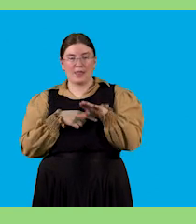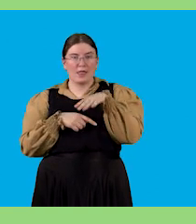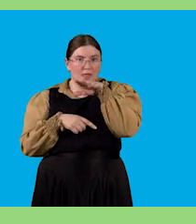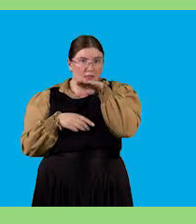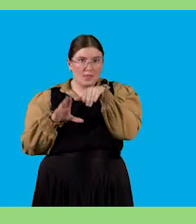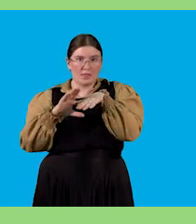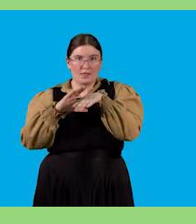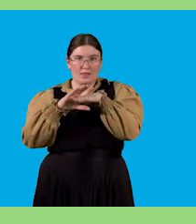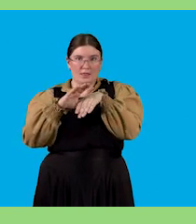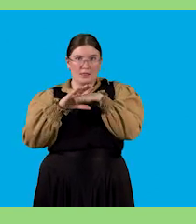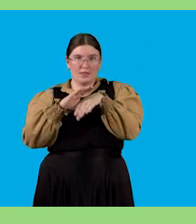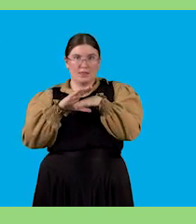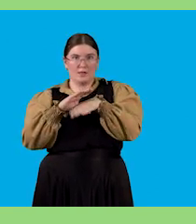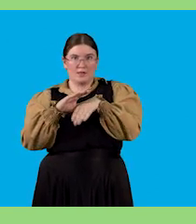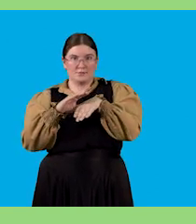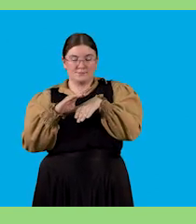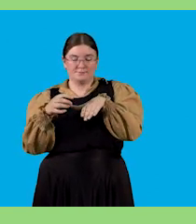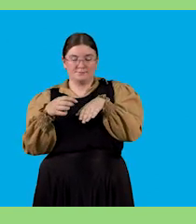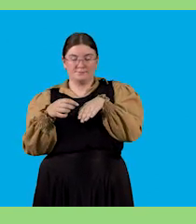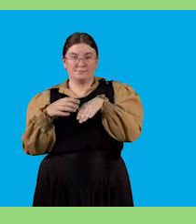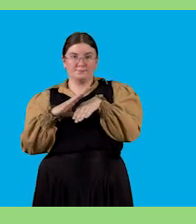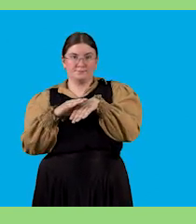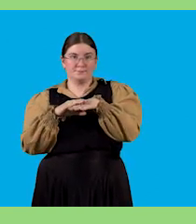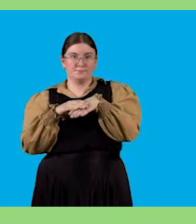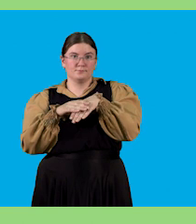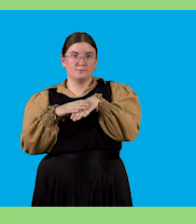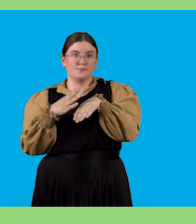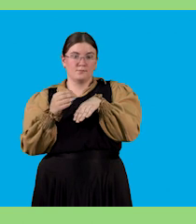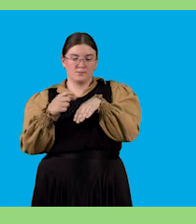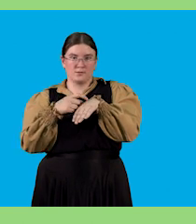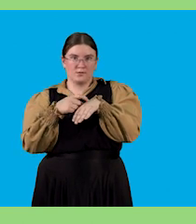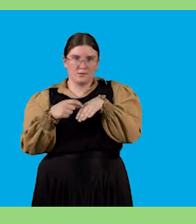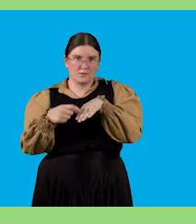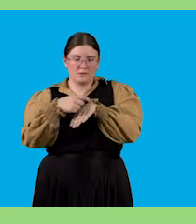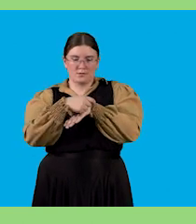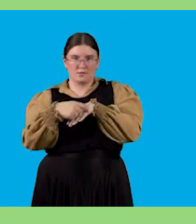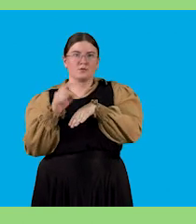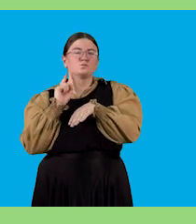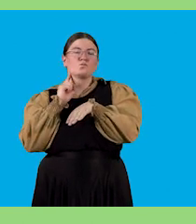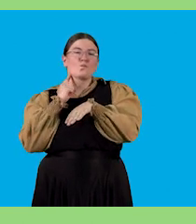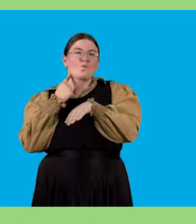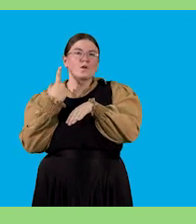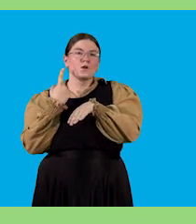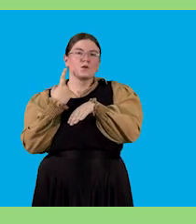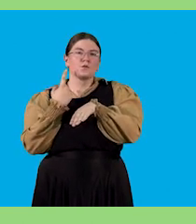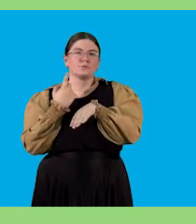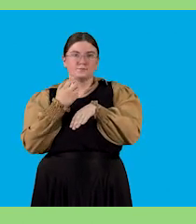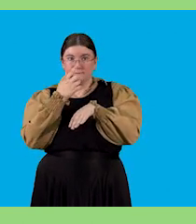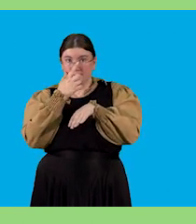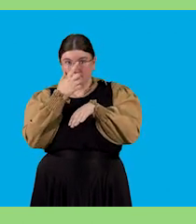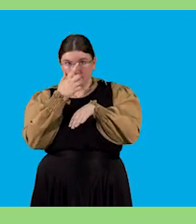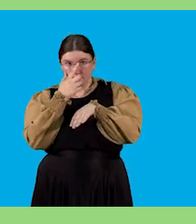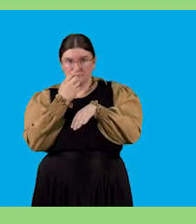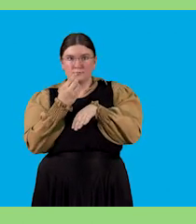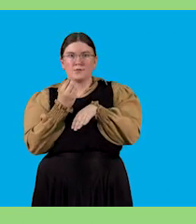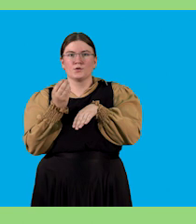say that they have receptors for a strong sense of sourness, for instance, on this side, and a